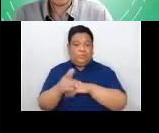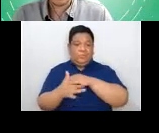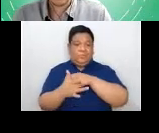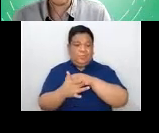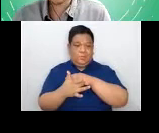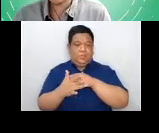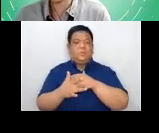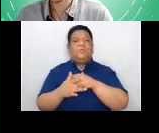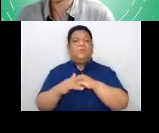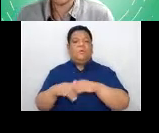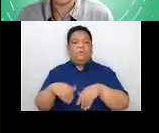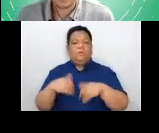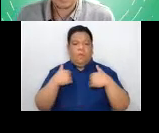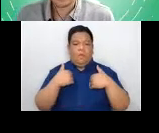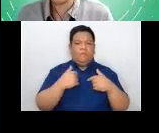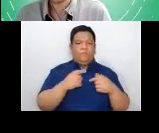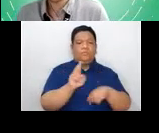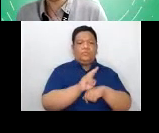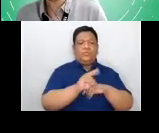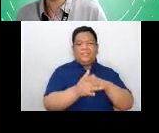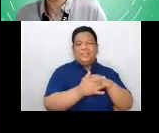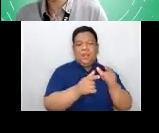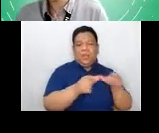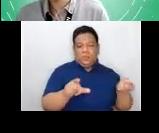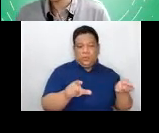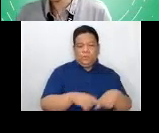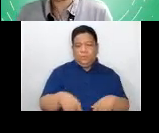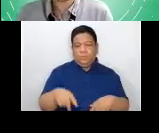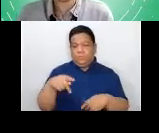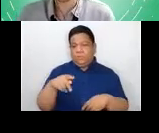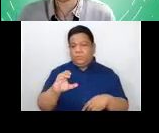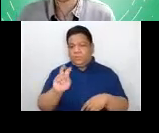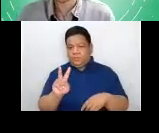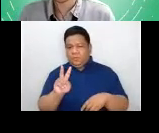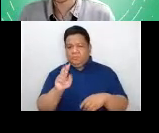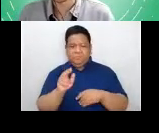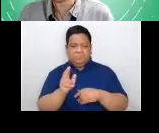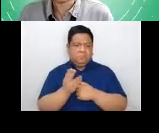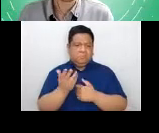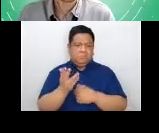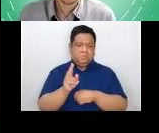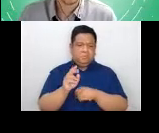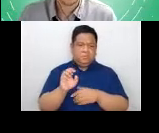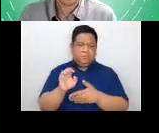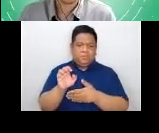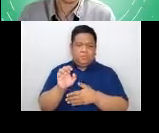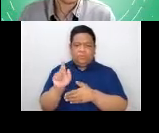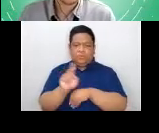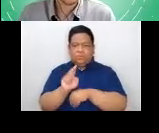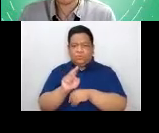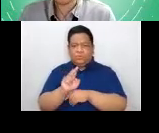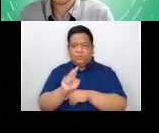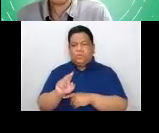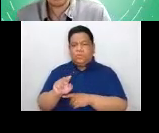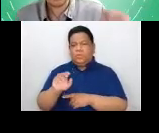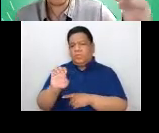right? And then you use a digital language. So for a PCB, let's say I design it in Eagle or KiCad, which